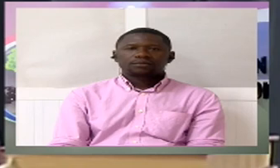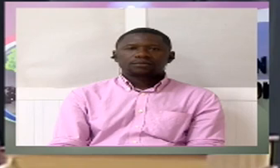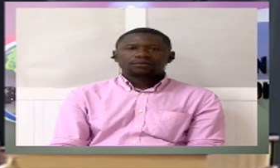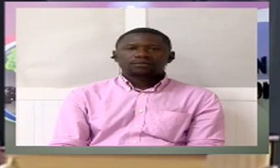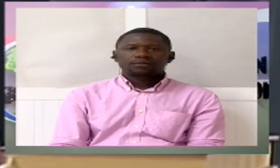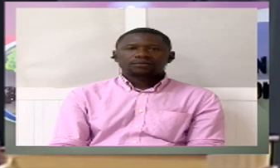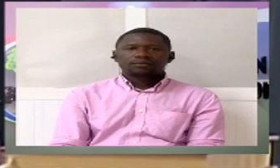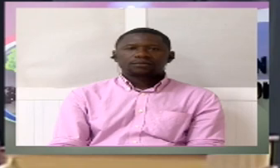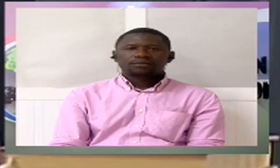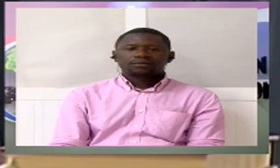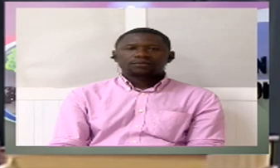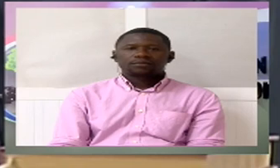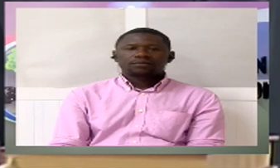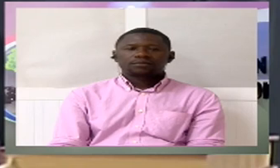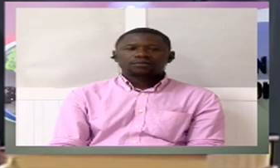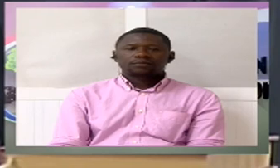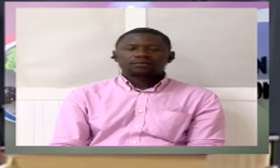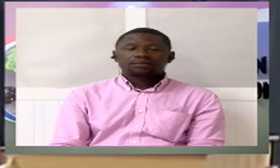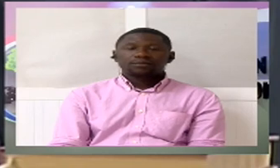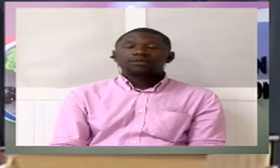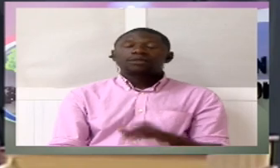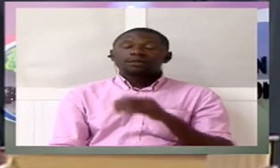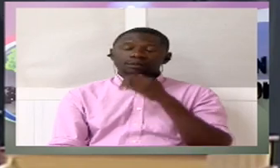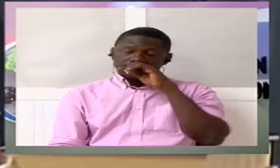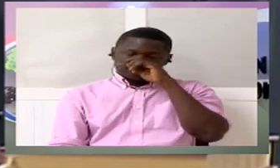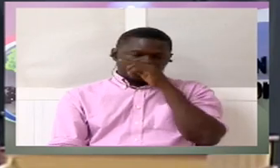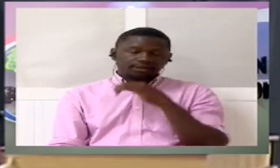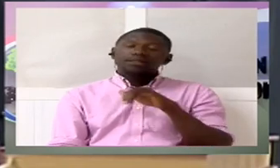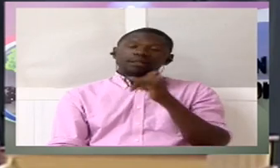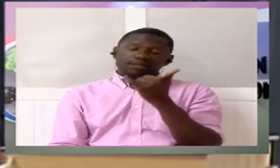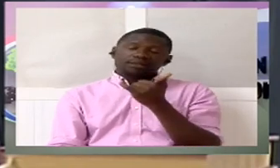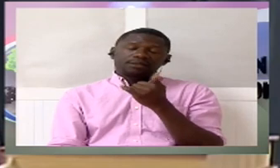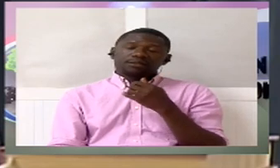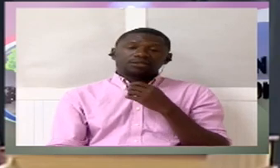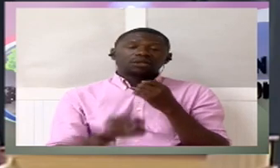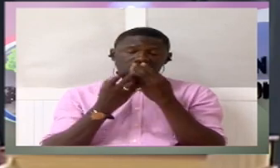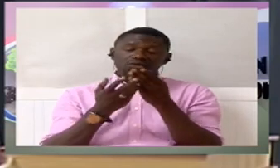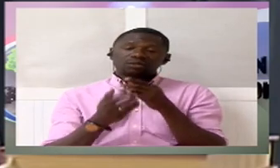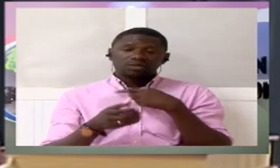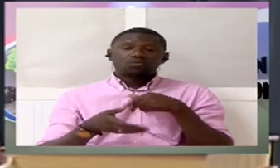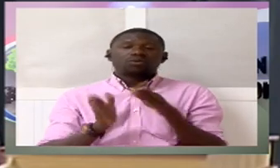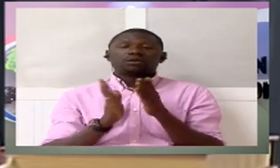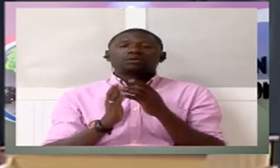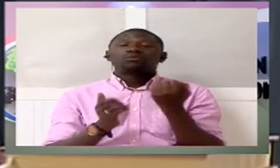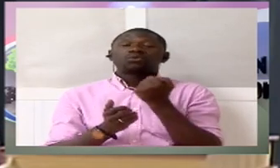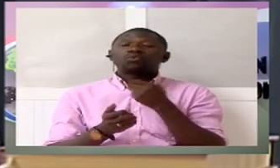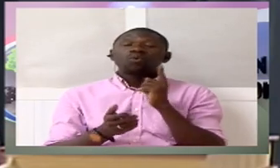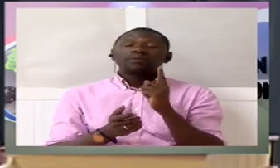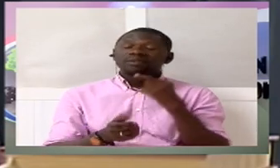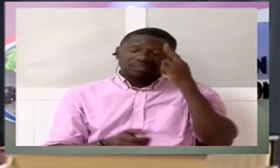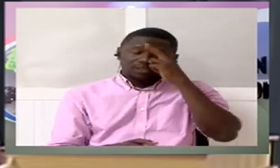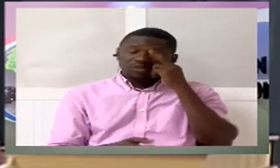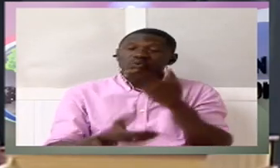wati, akajele ndakataji David la ofiso wole kono. Yes, most of the time. It will be called that name, because that was one of the reasons